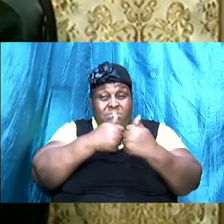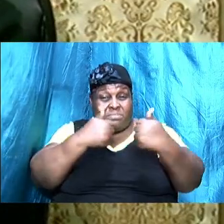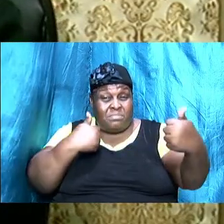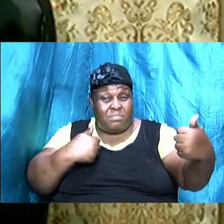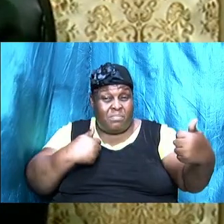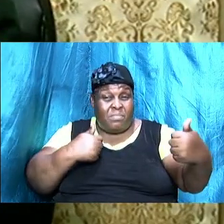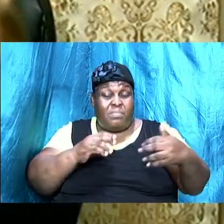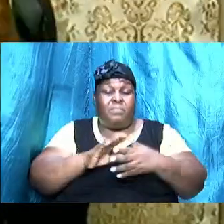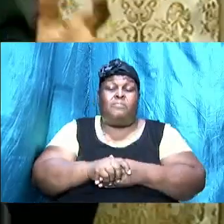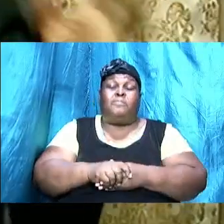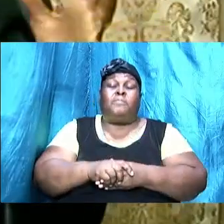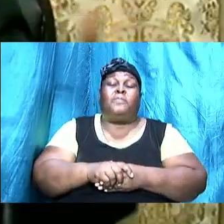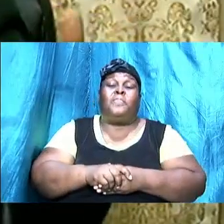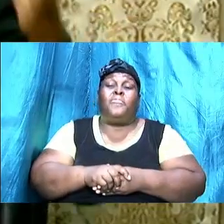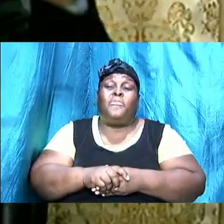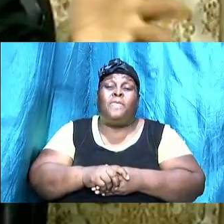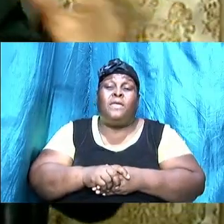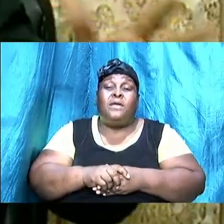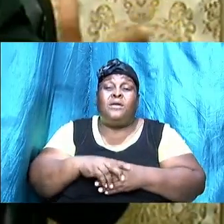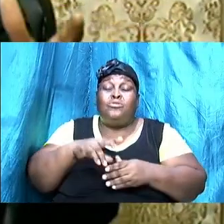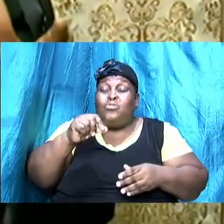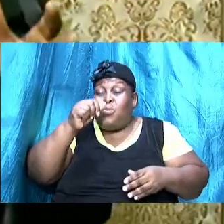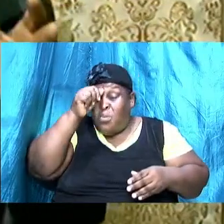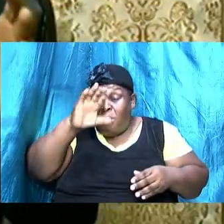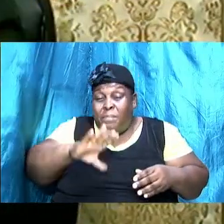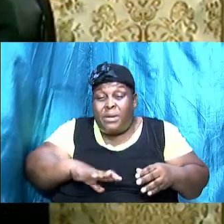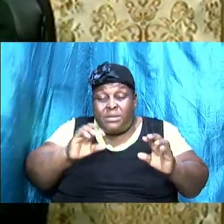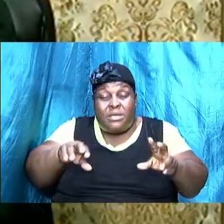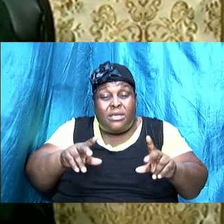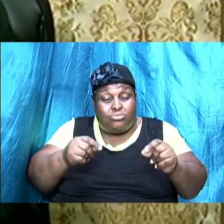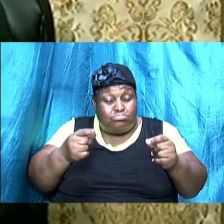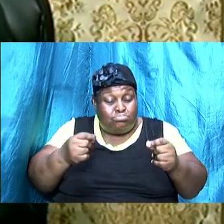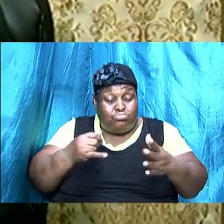and it only takes, because nobody can do it except God.